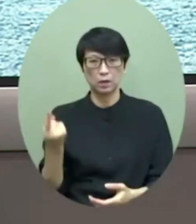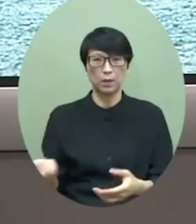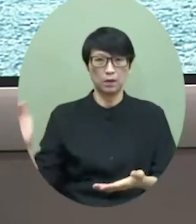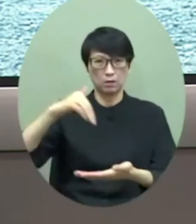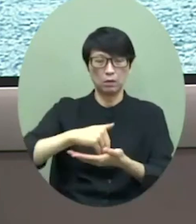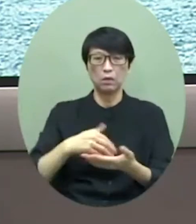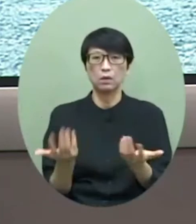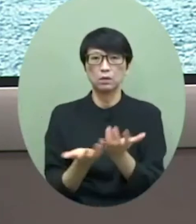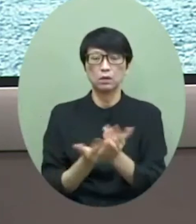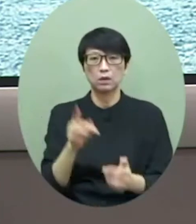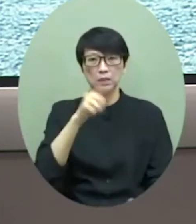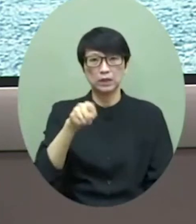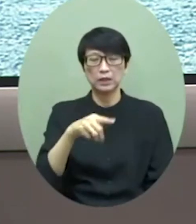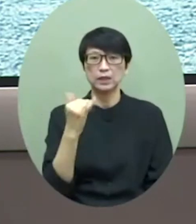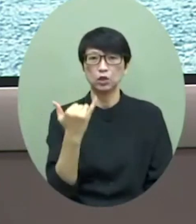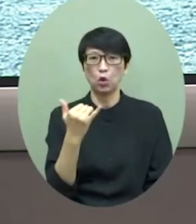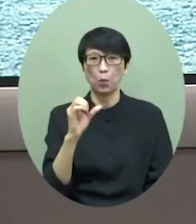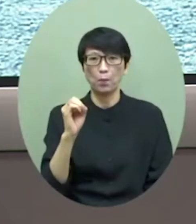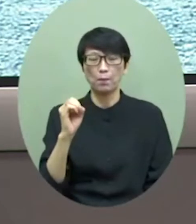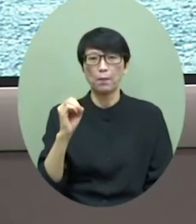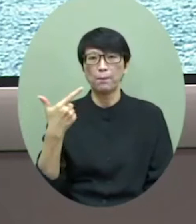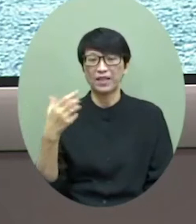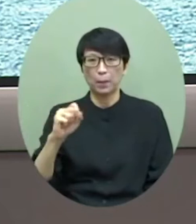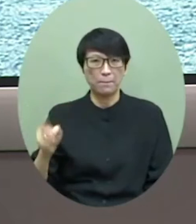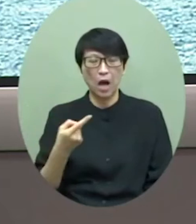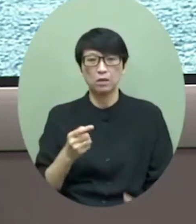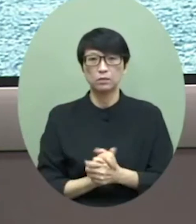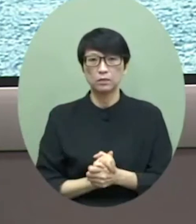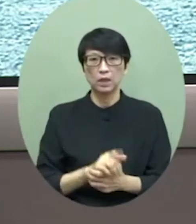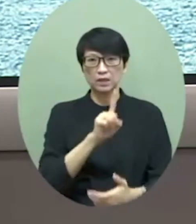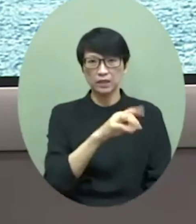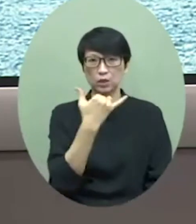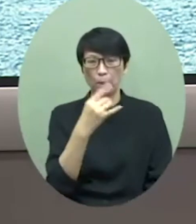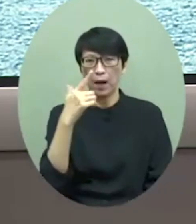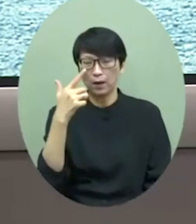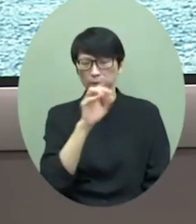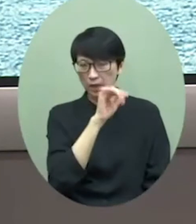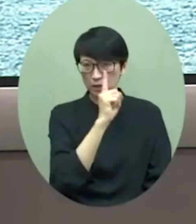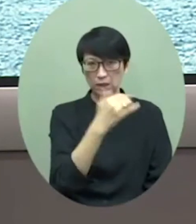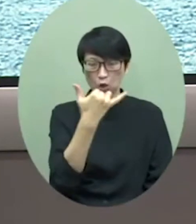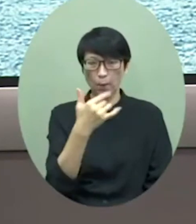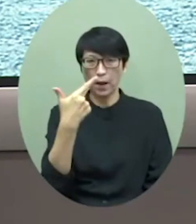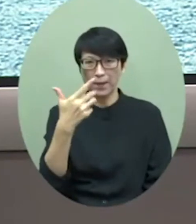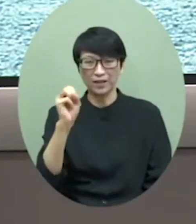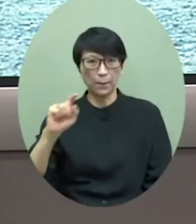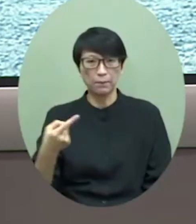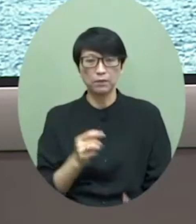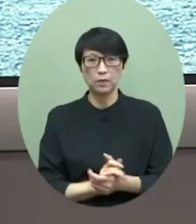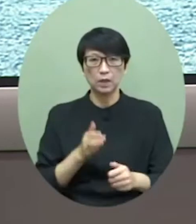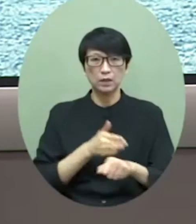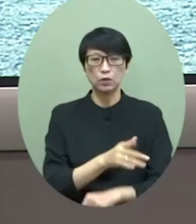seen the doubling of confirmed cases. As at yesterday, there are 16.8